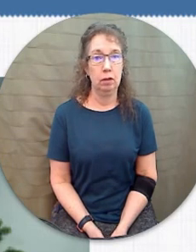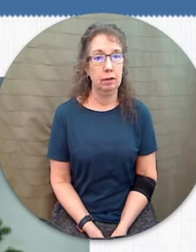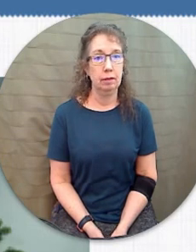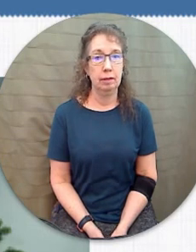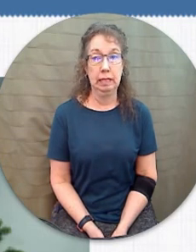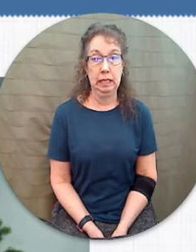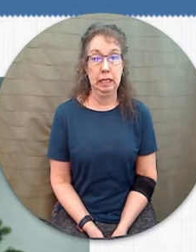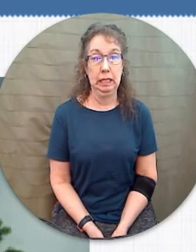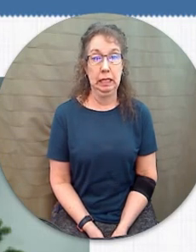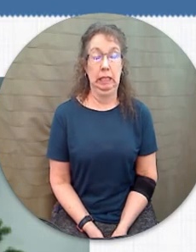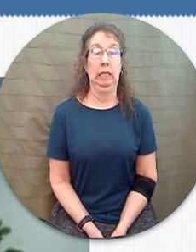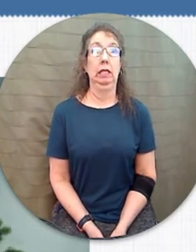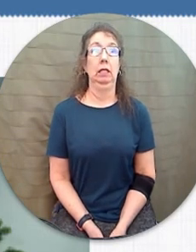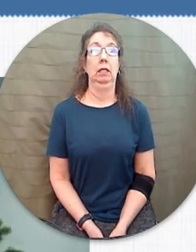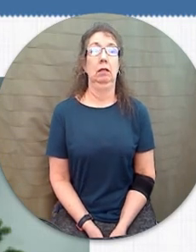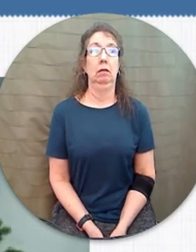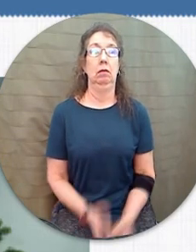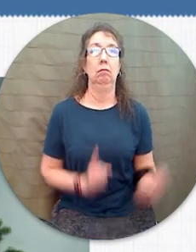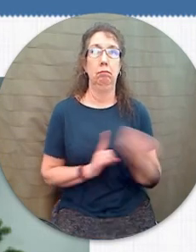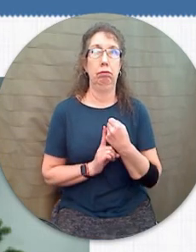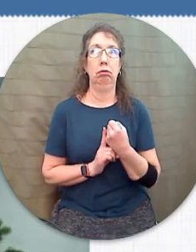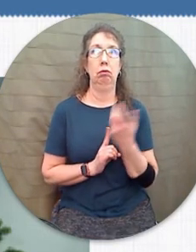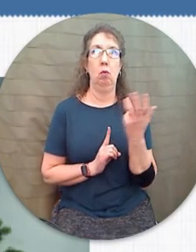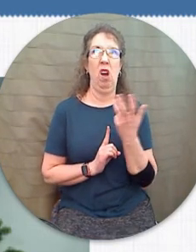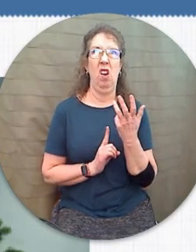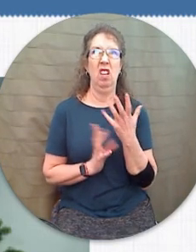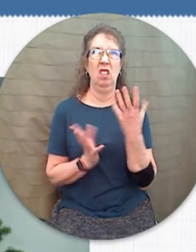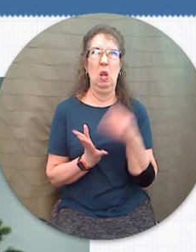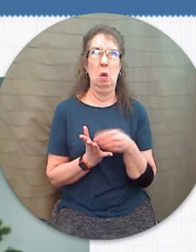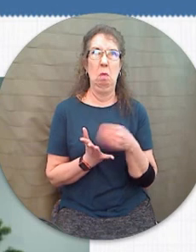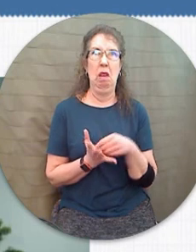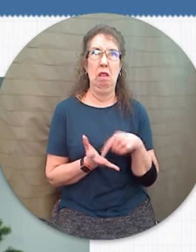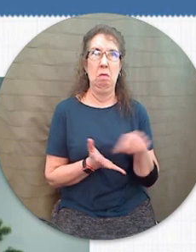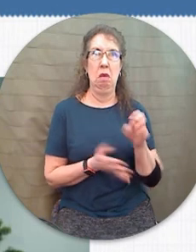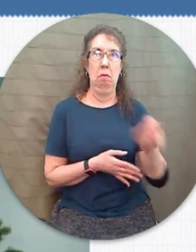Kind of hits you like a dump truck when you actually do the math.